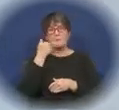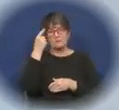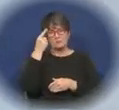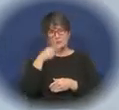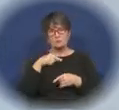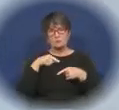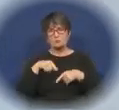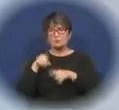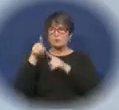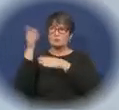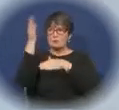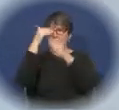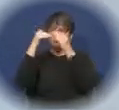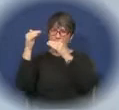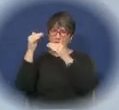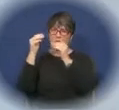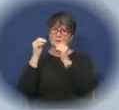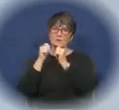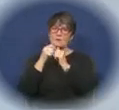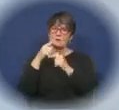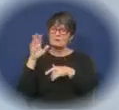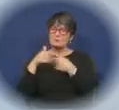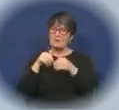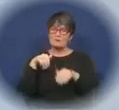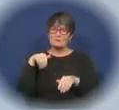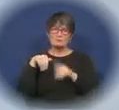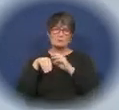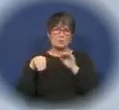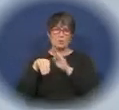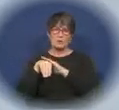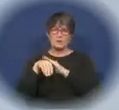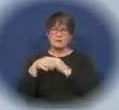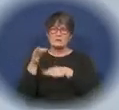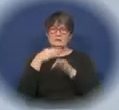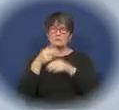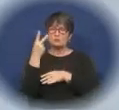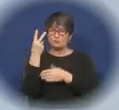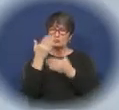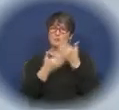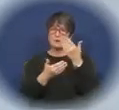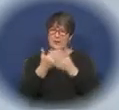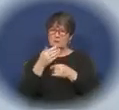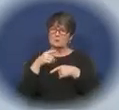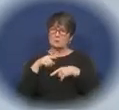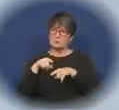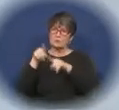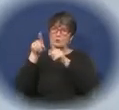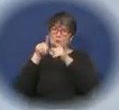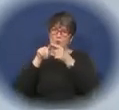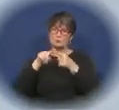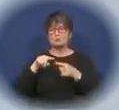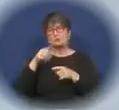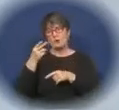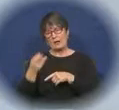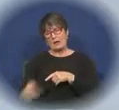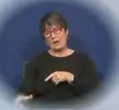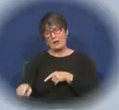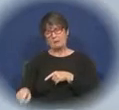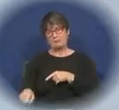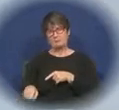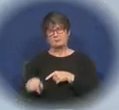you to enter into life maimed than with two hands to go into Gehenna, into